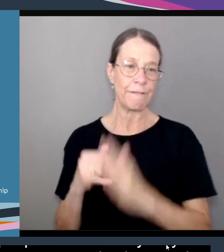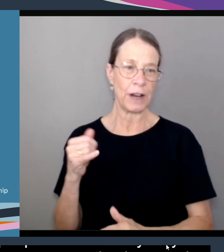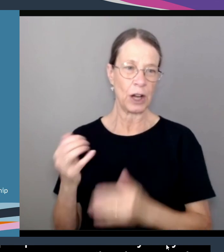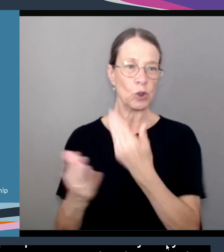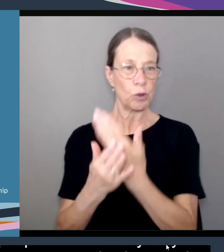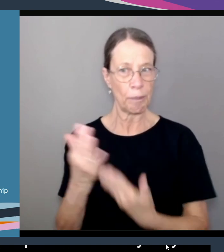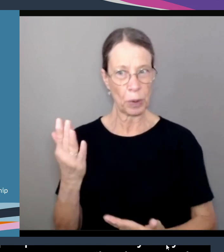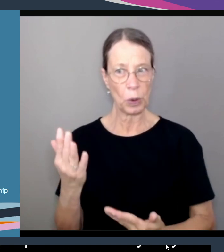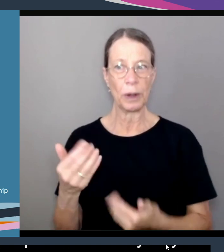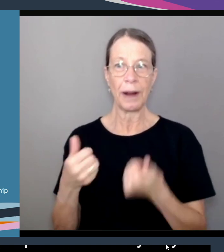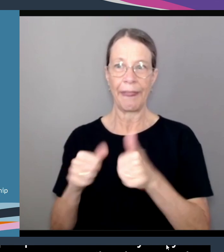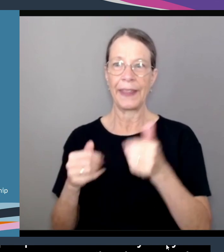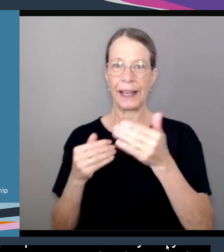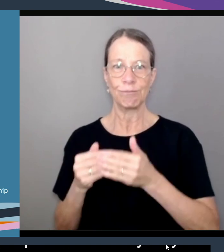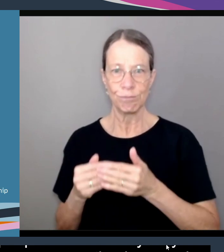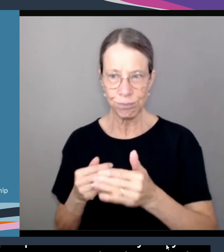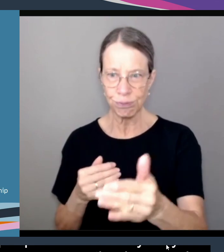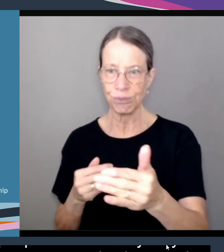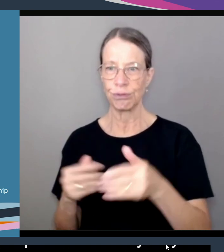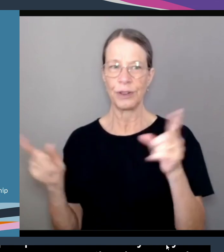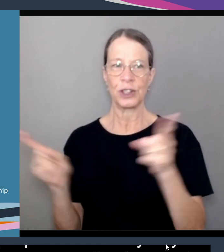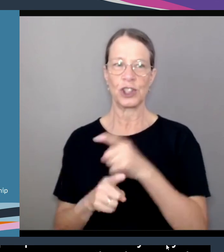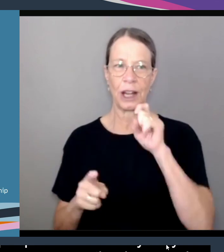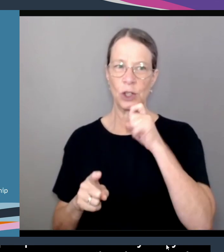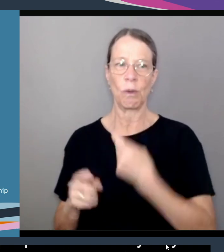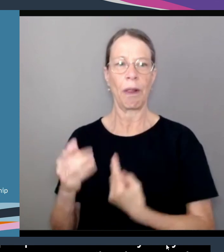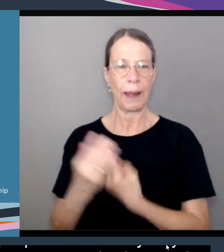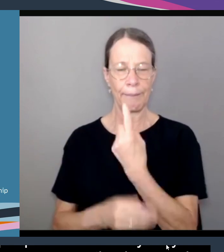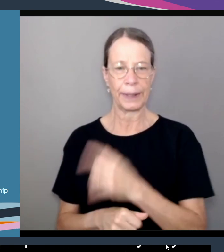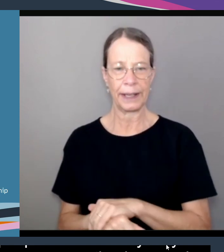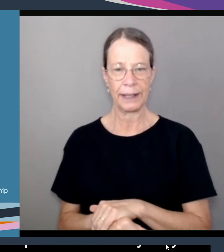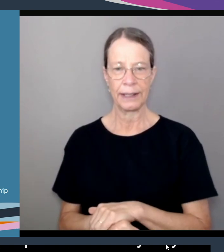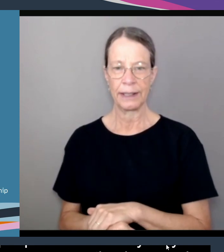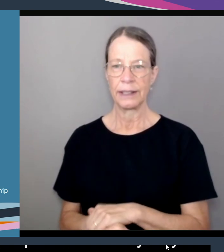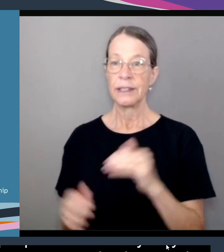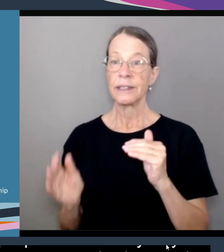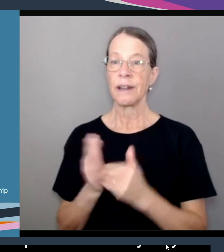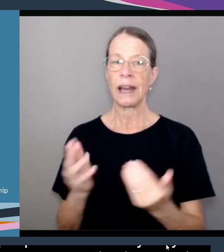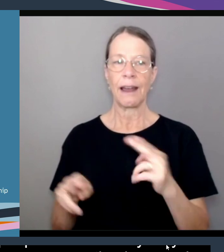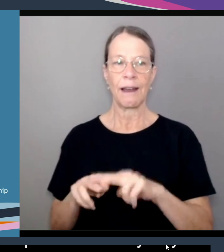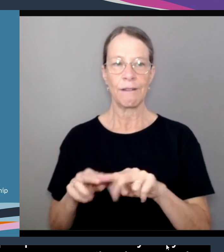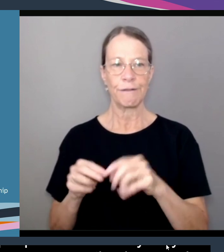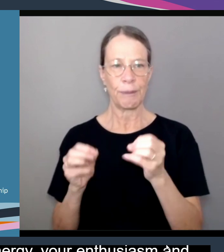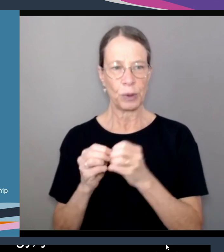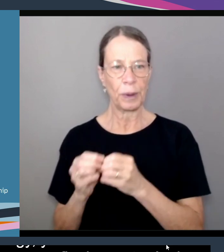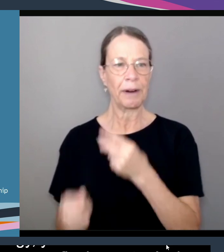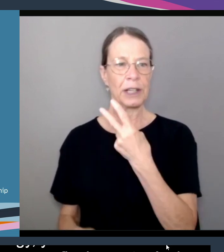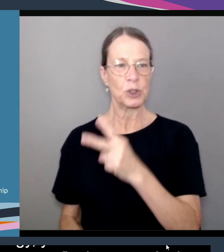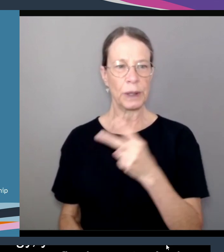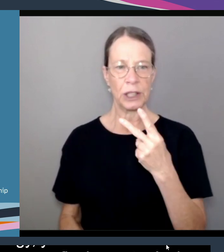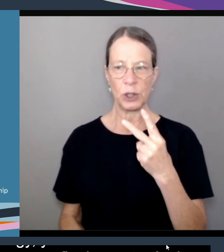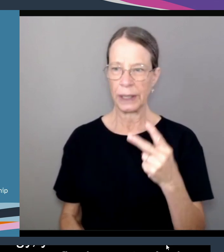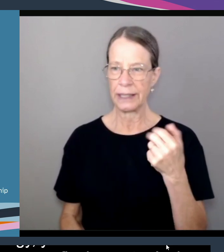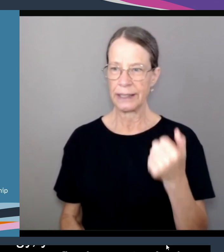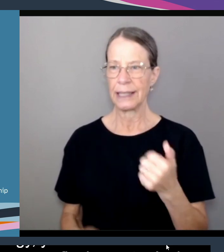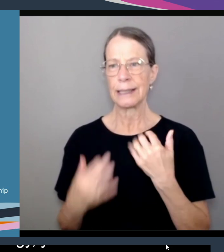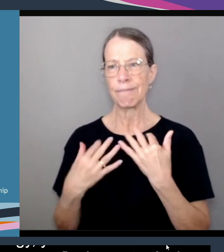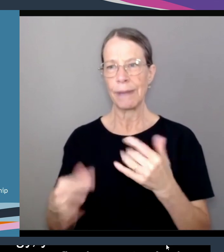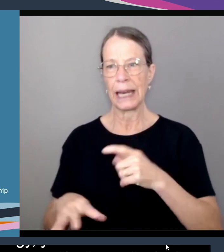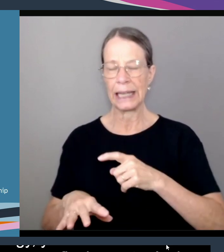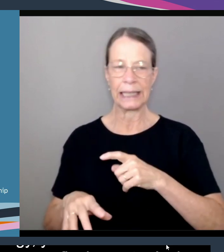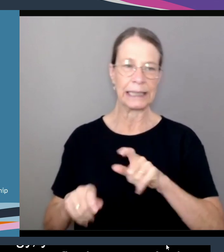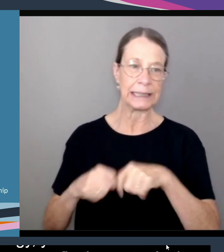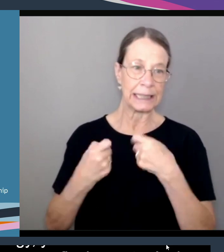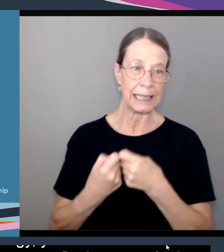continue to drive. It is February 2026. Many teams are already preparing their applications for this new funding